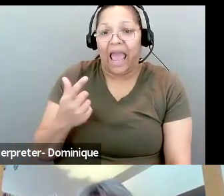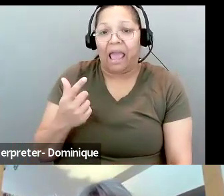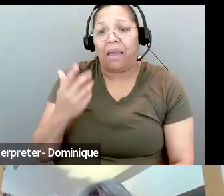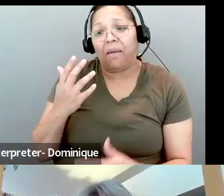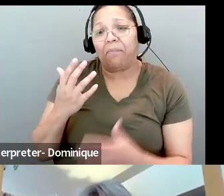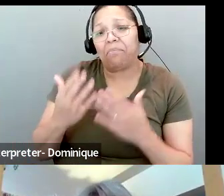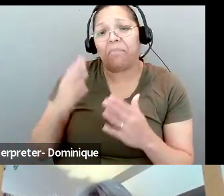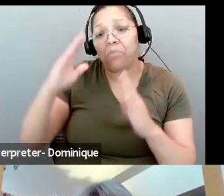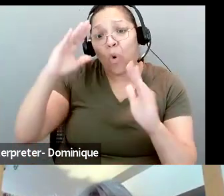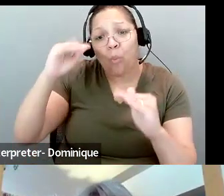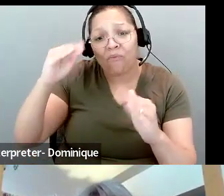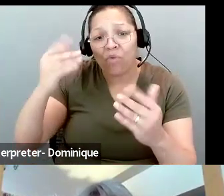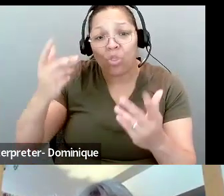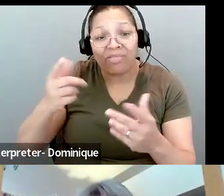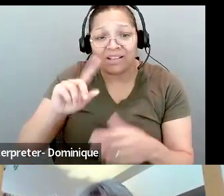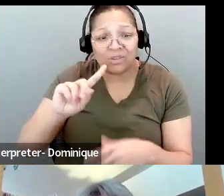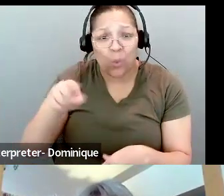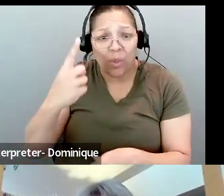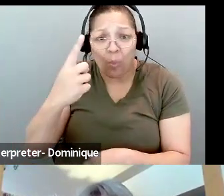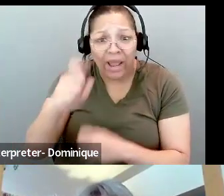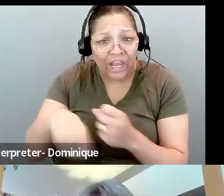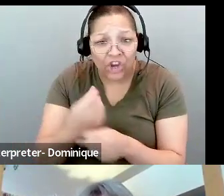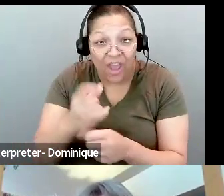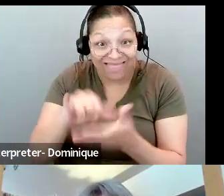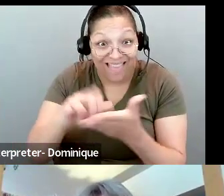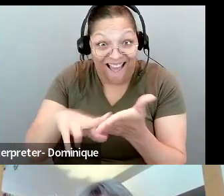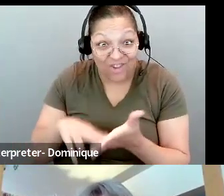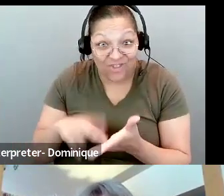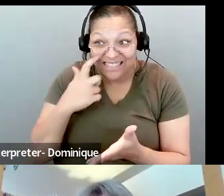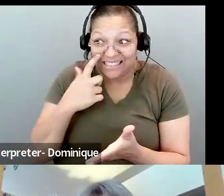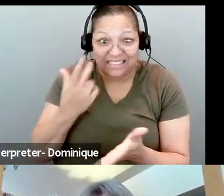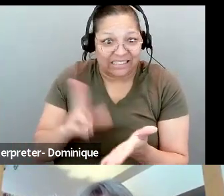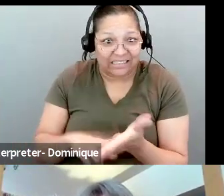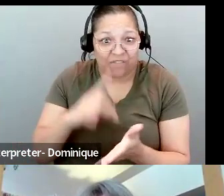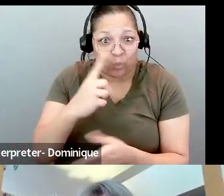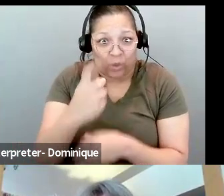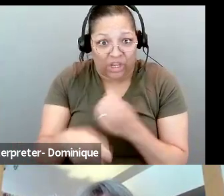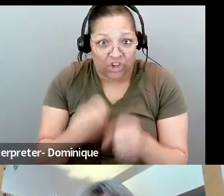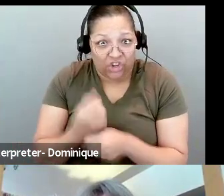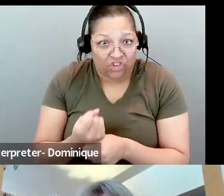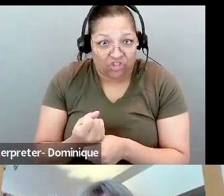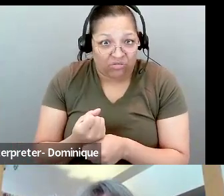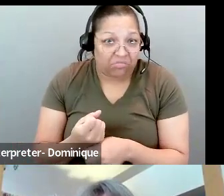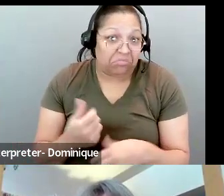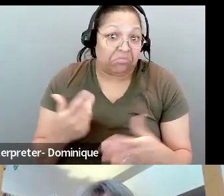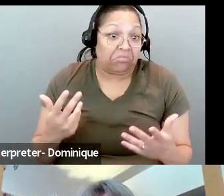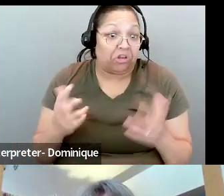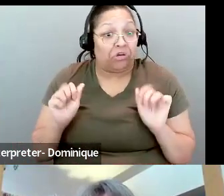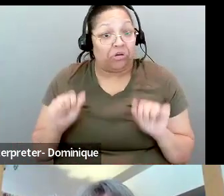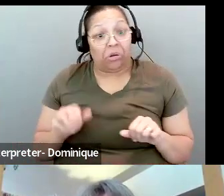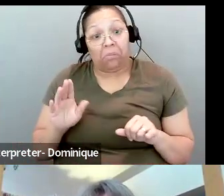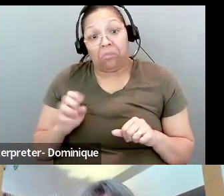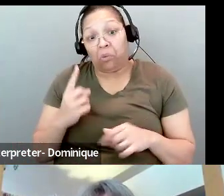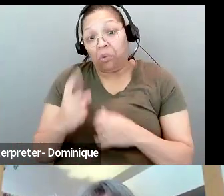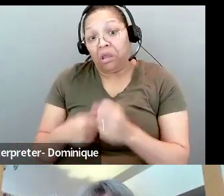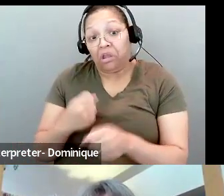that this is only a year. The contract that was signed only lasts 1 year. So could be that a year from now